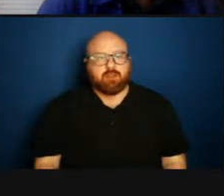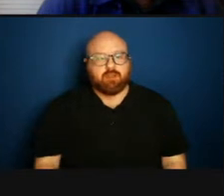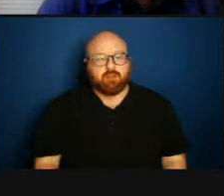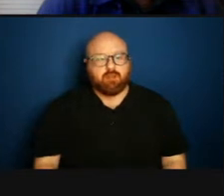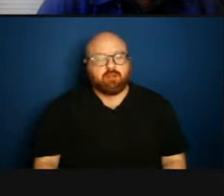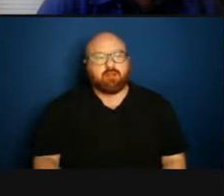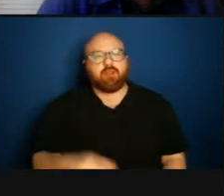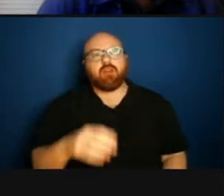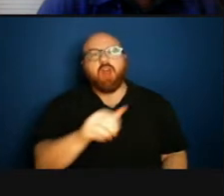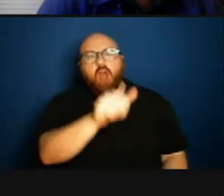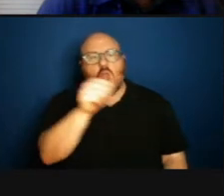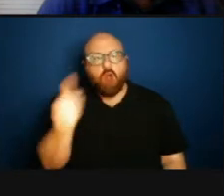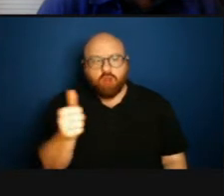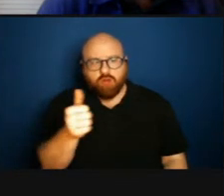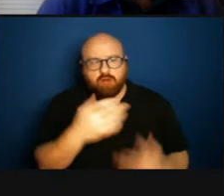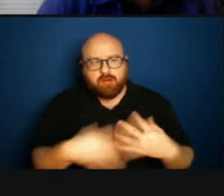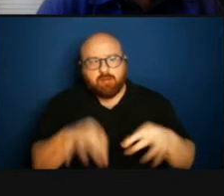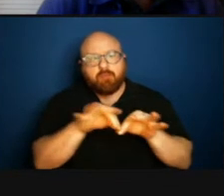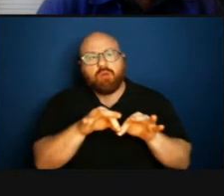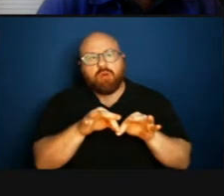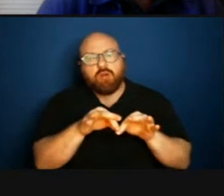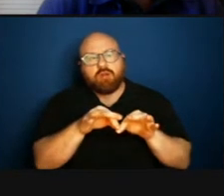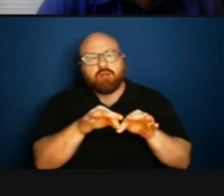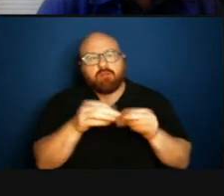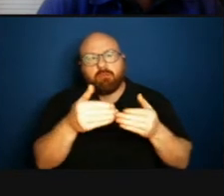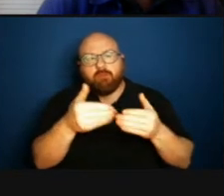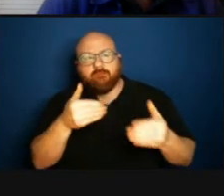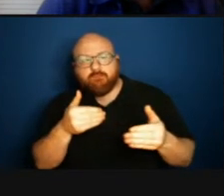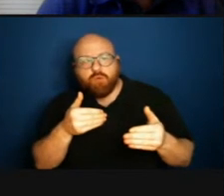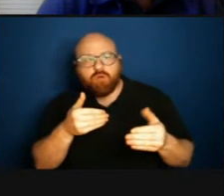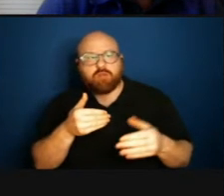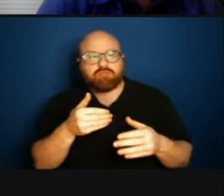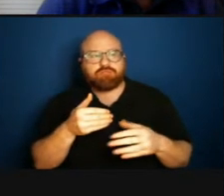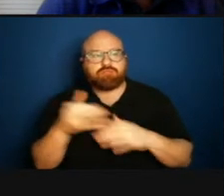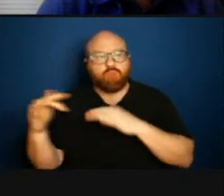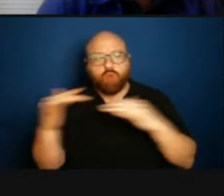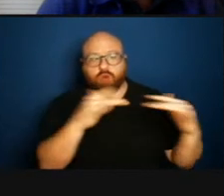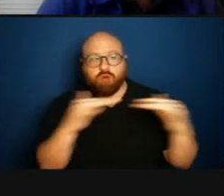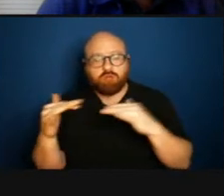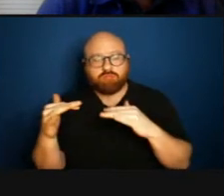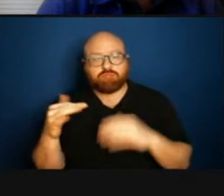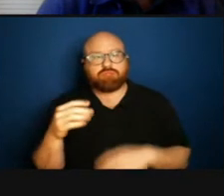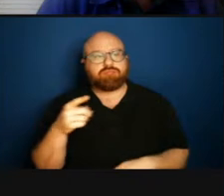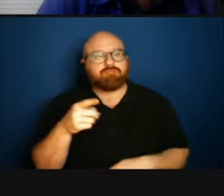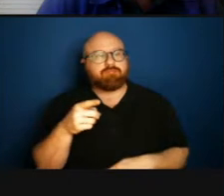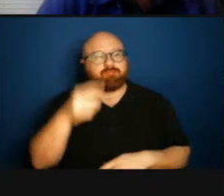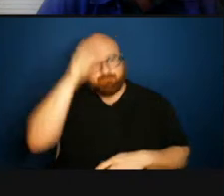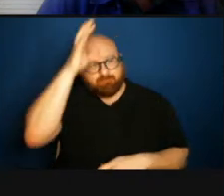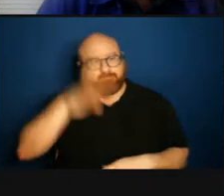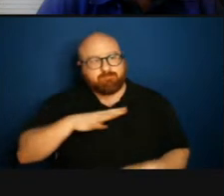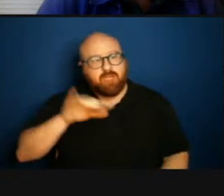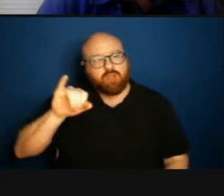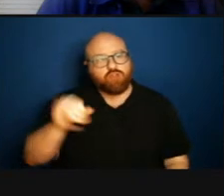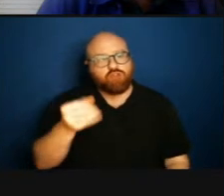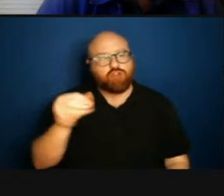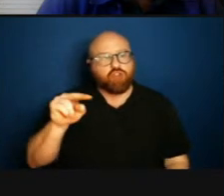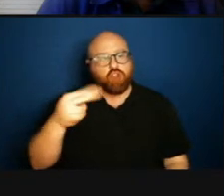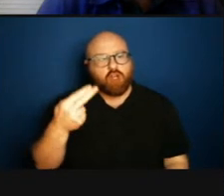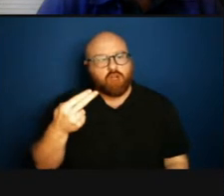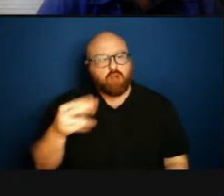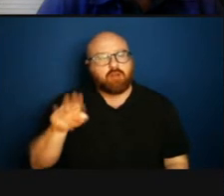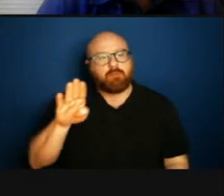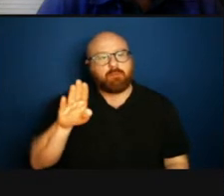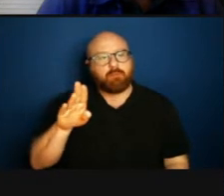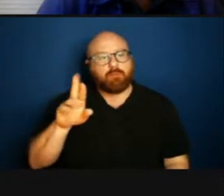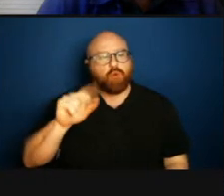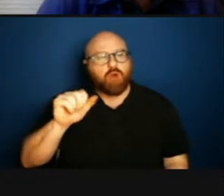Another major factor in the march to civil war was John Brown. He had a hideout, the Kennedy Farm in Washington County, as he made